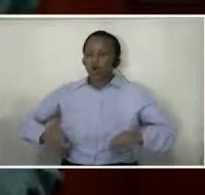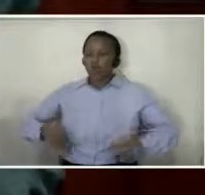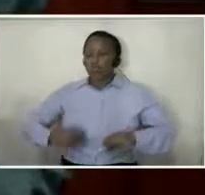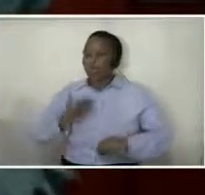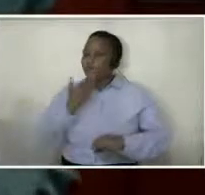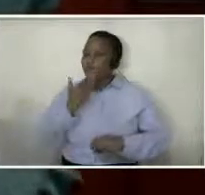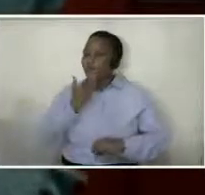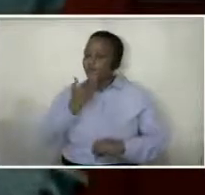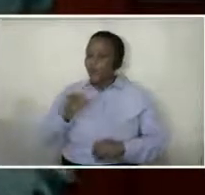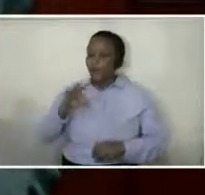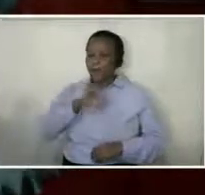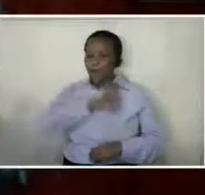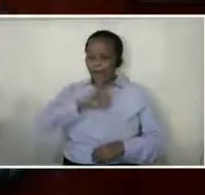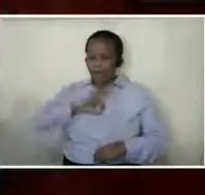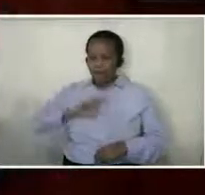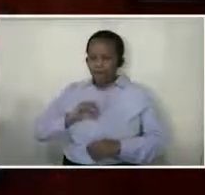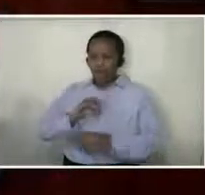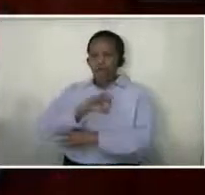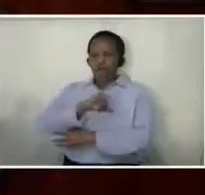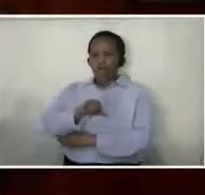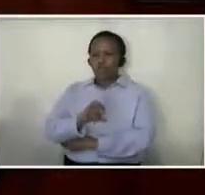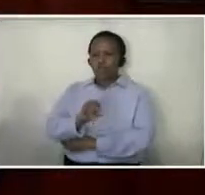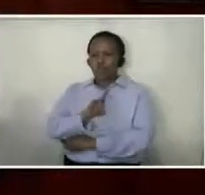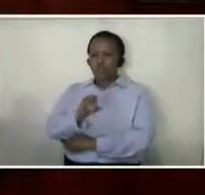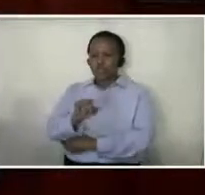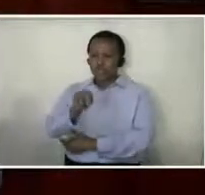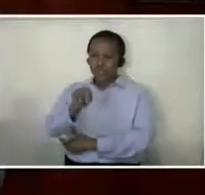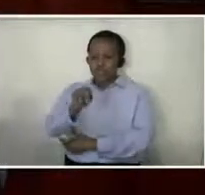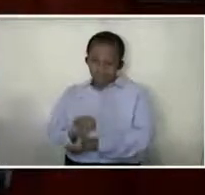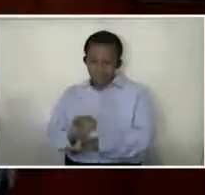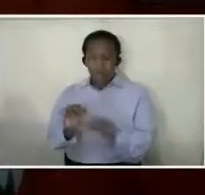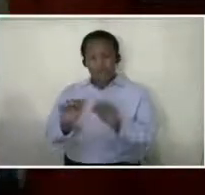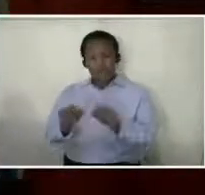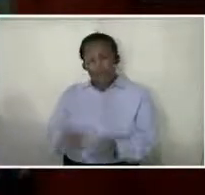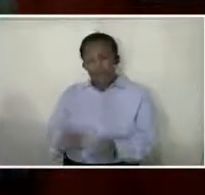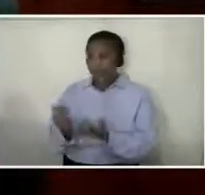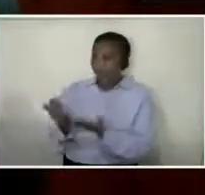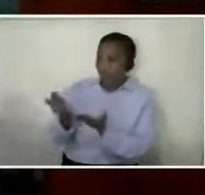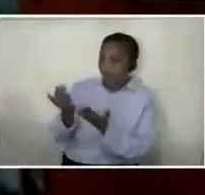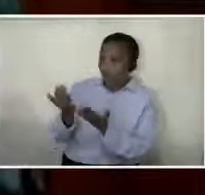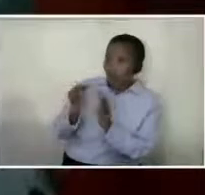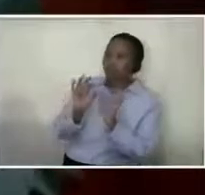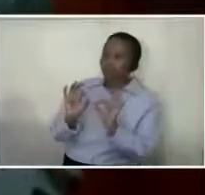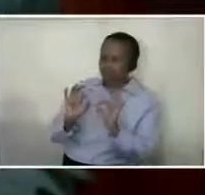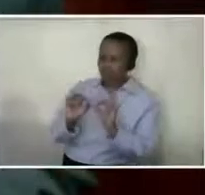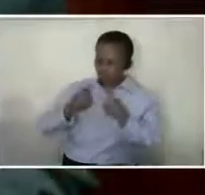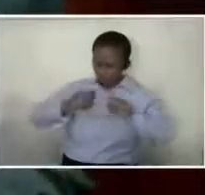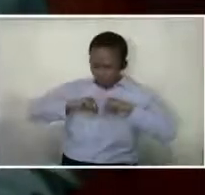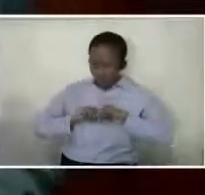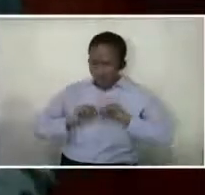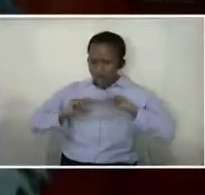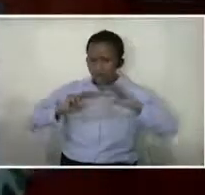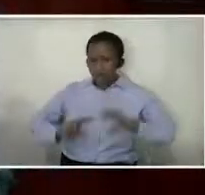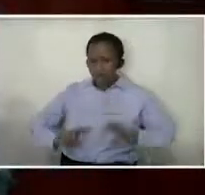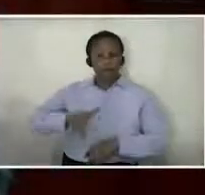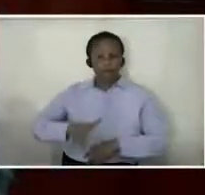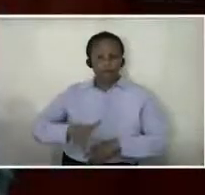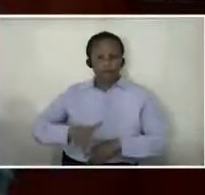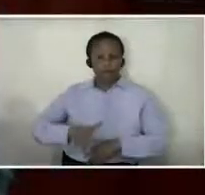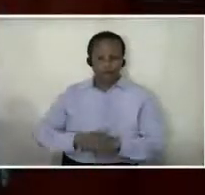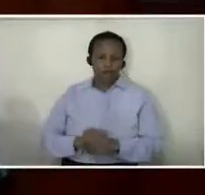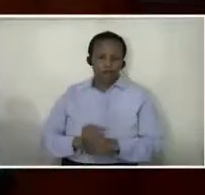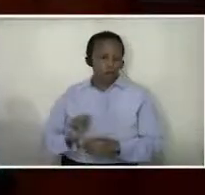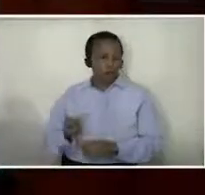of Echozini. This on its own, the call is correct, and we will investigate this